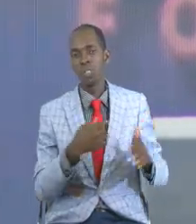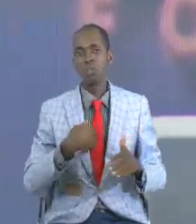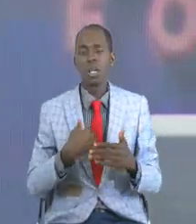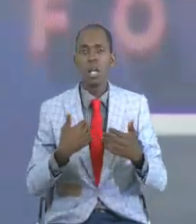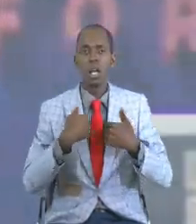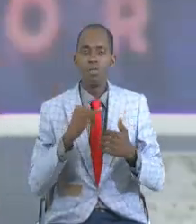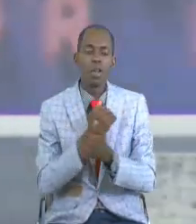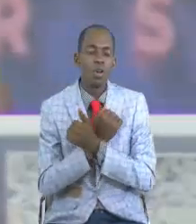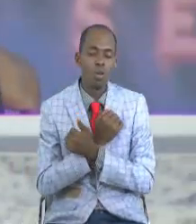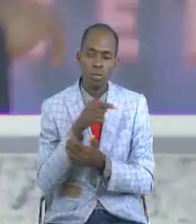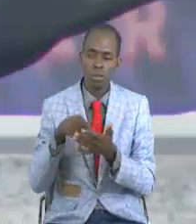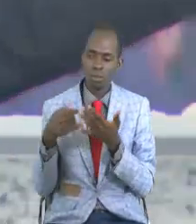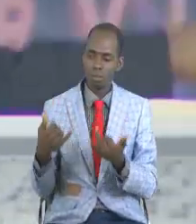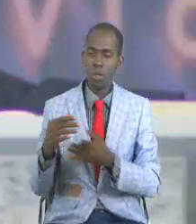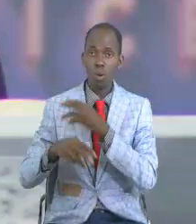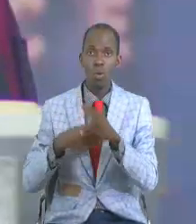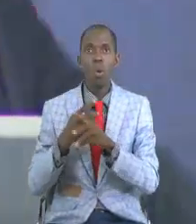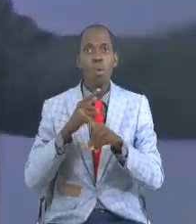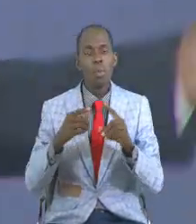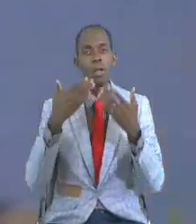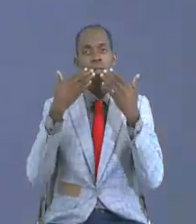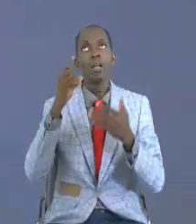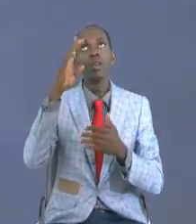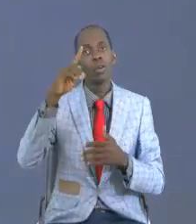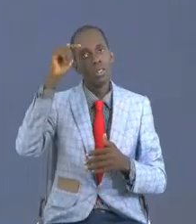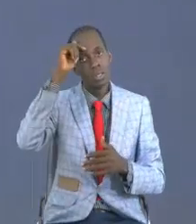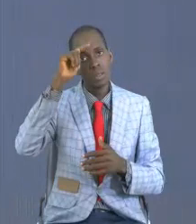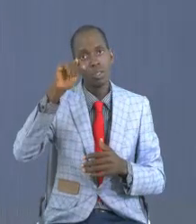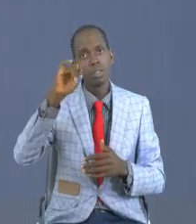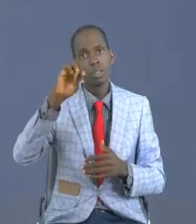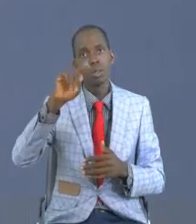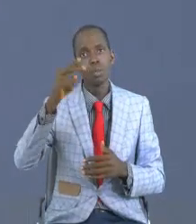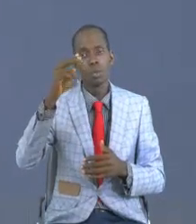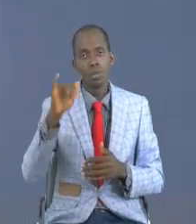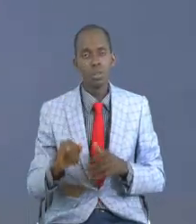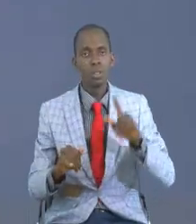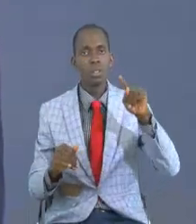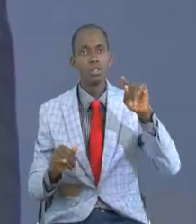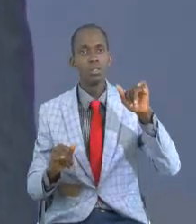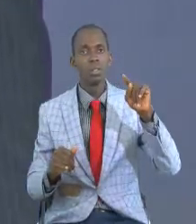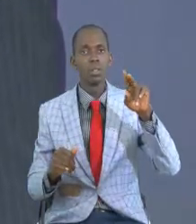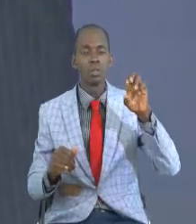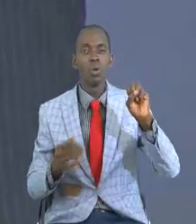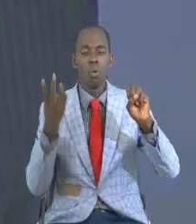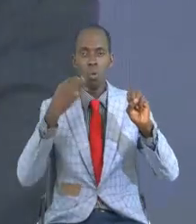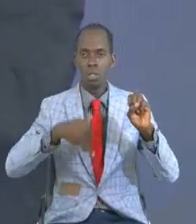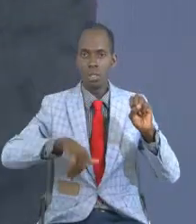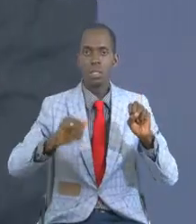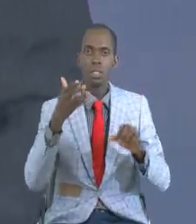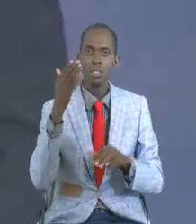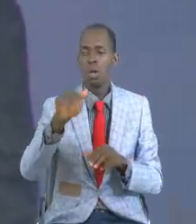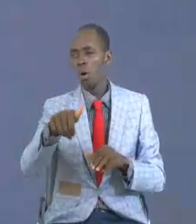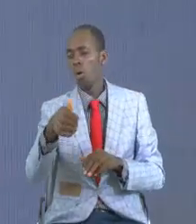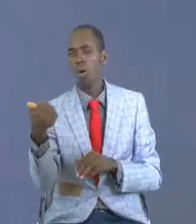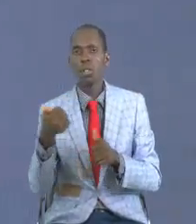world but timothy was still there titus was still antarctica was still there and you know all those people they were still there